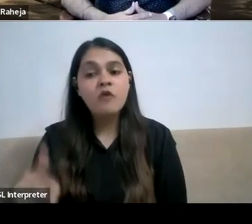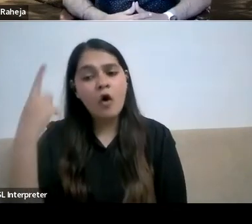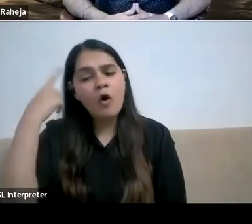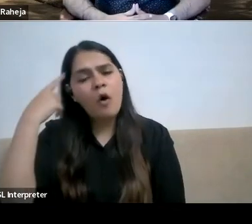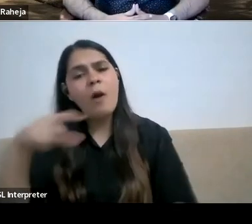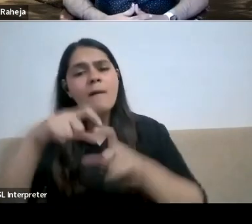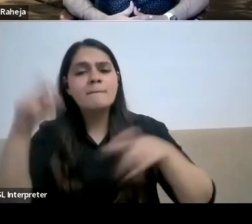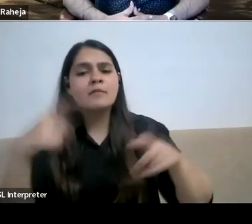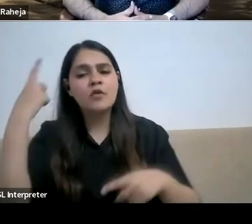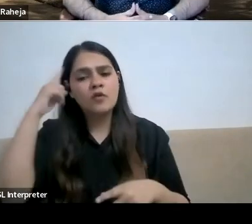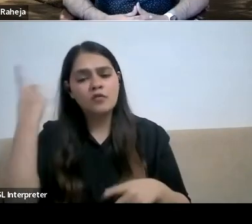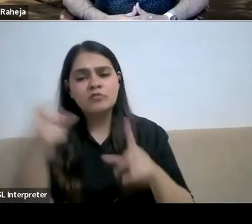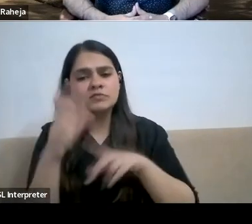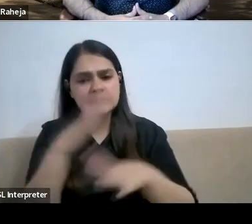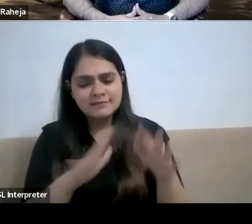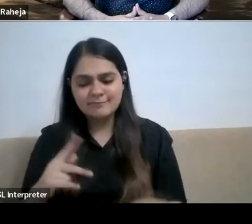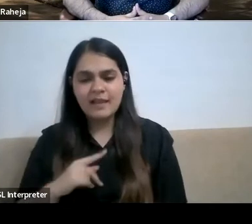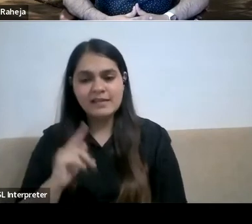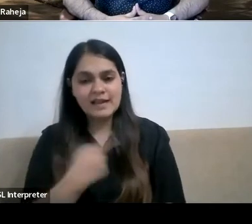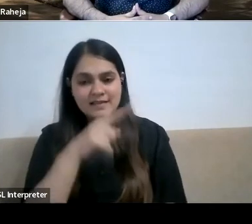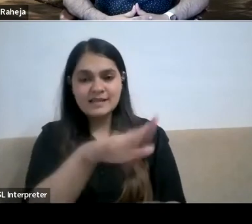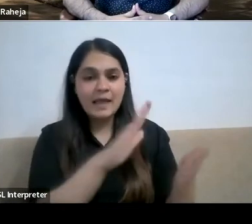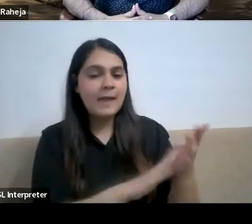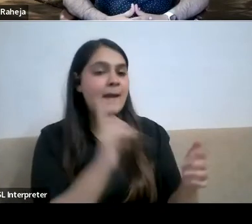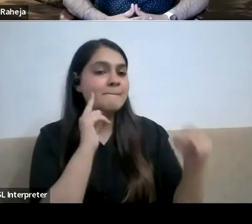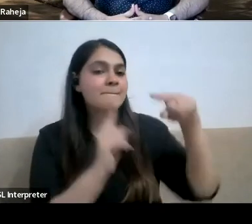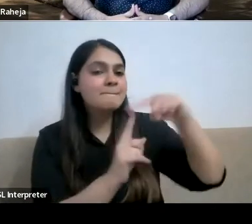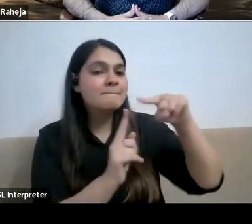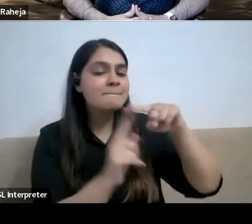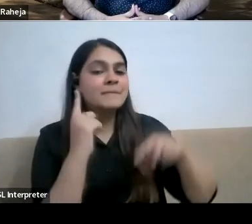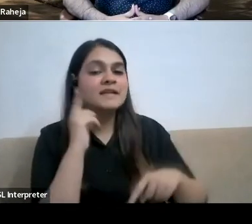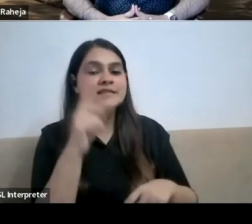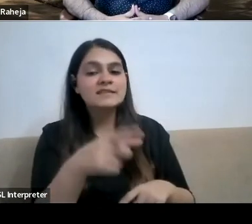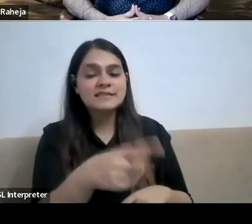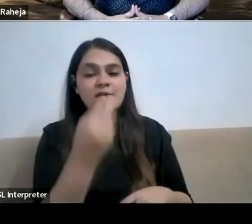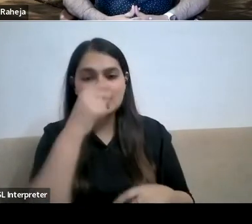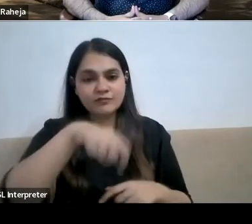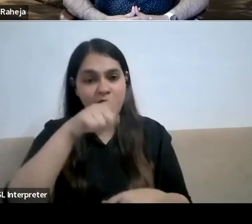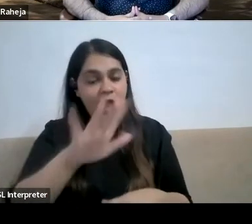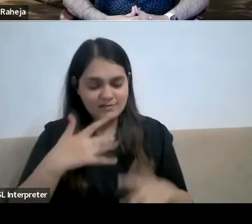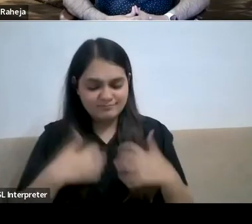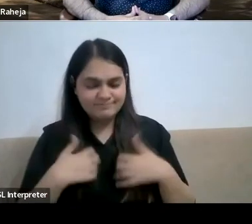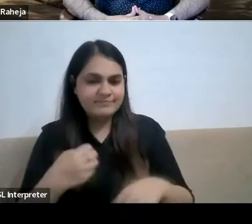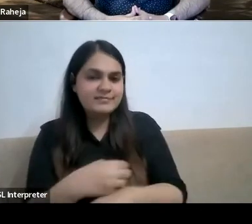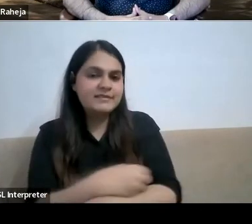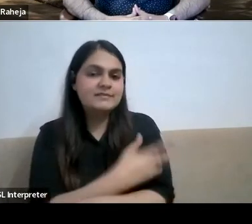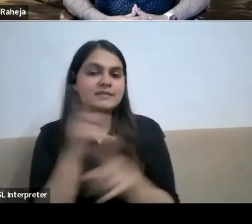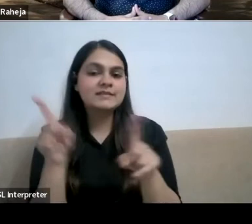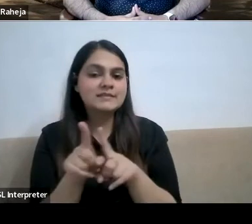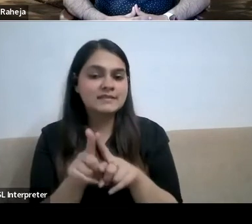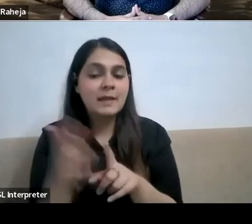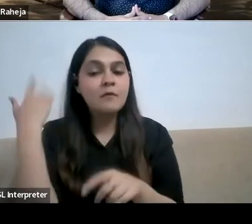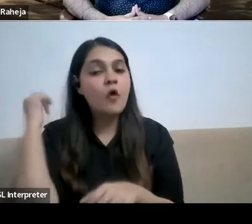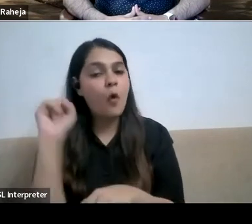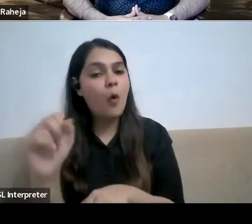In fact, Vidhi Cafe, I've heard of Vidhi Cafe, and it's just so inspiring. In fact, I used to run a restaurant earlier as